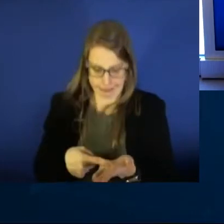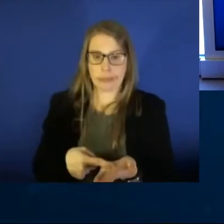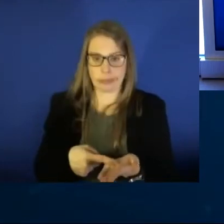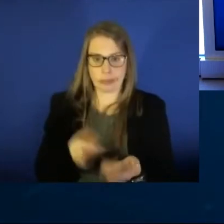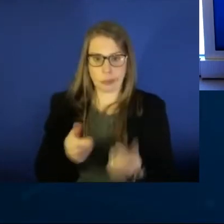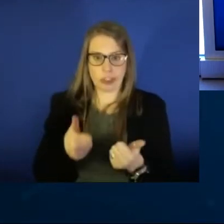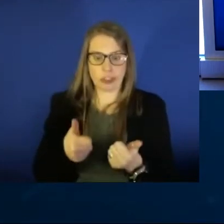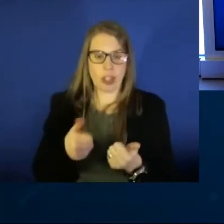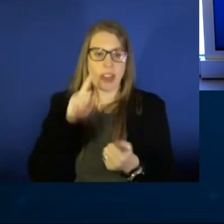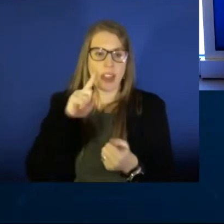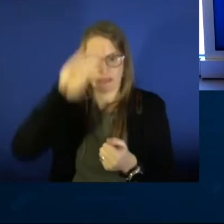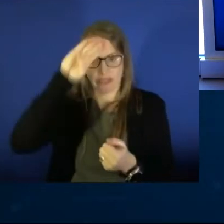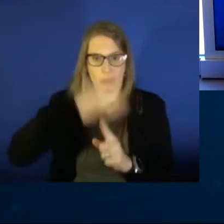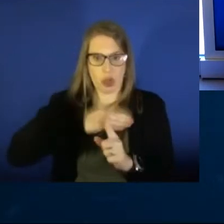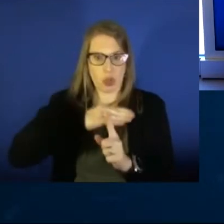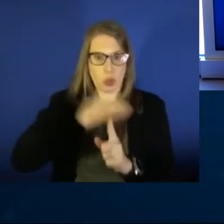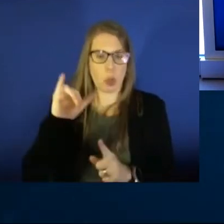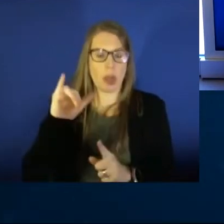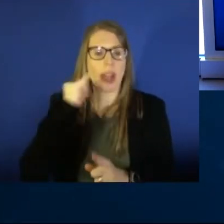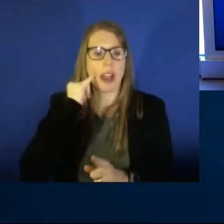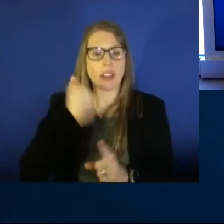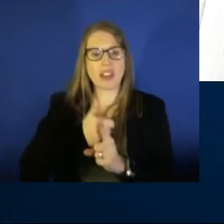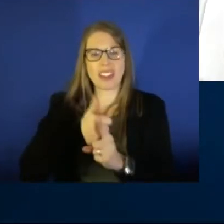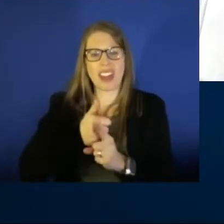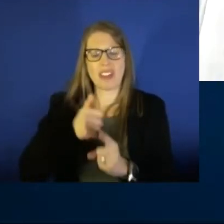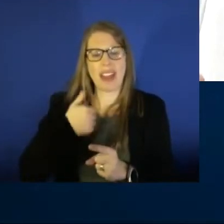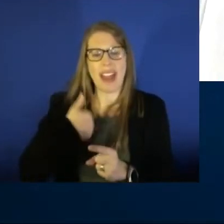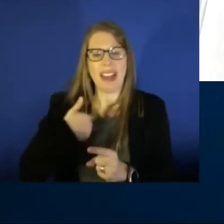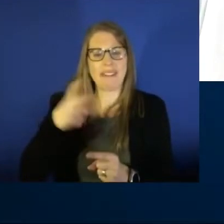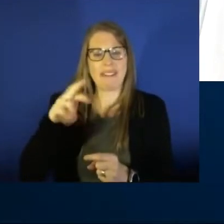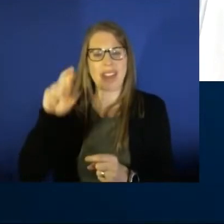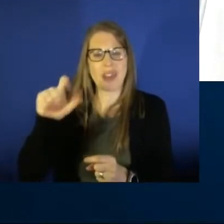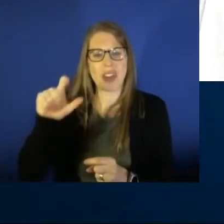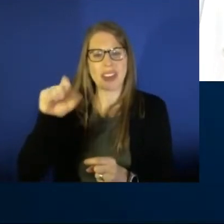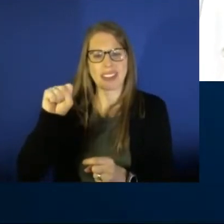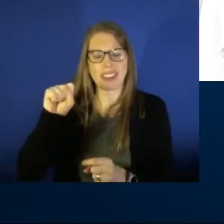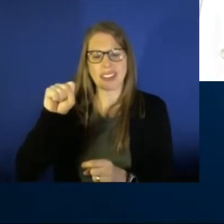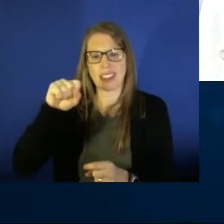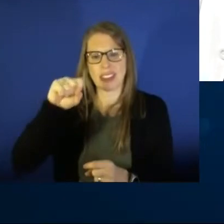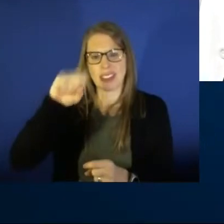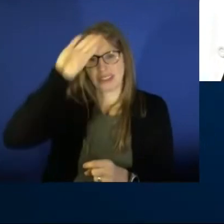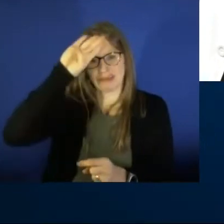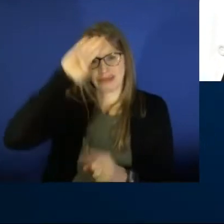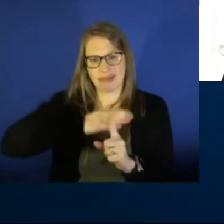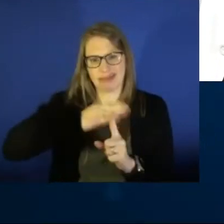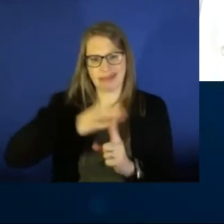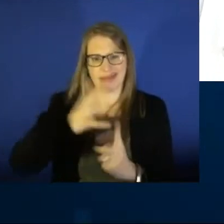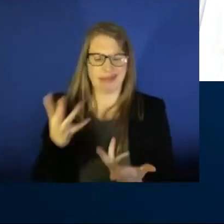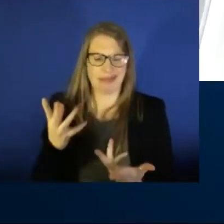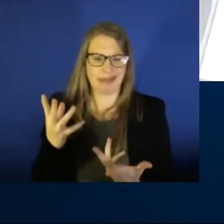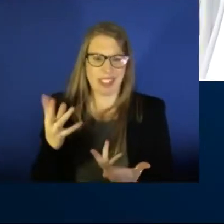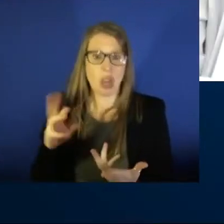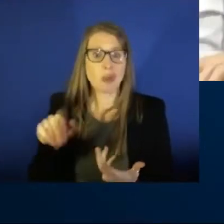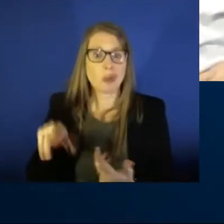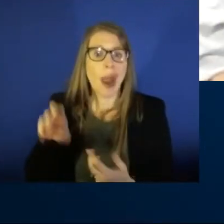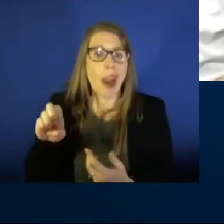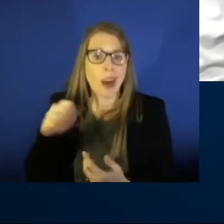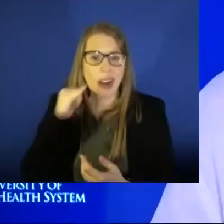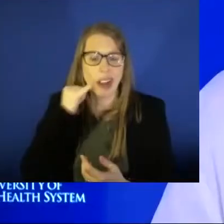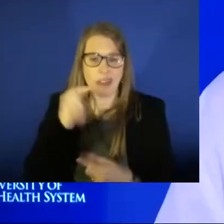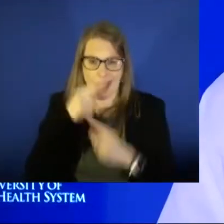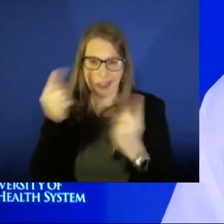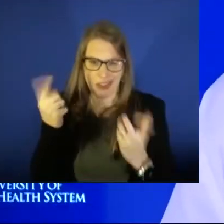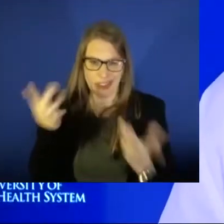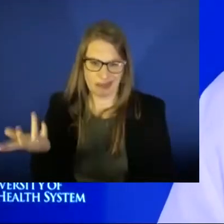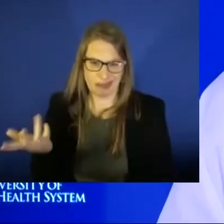game. Yeah, if you're febrile, you can have allergies, but it's really much more rare. It's almost always infection then. Yeah, no, I